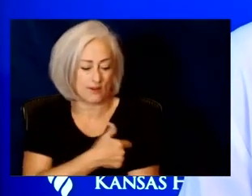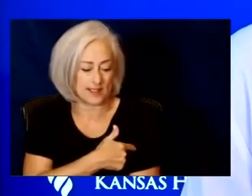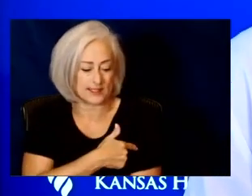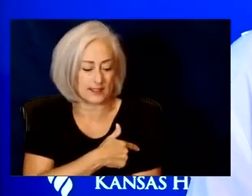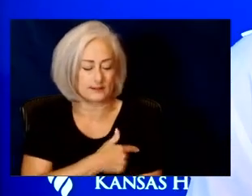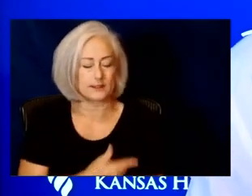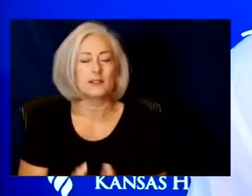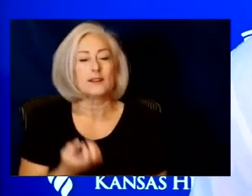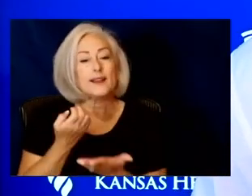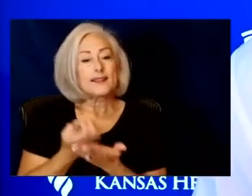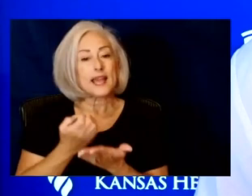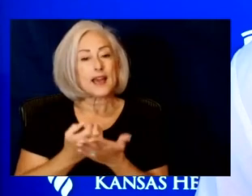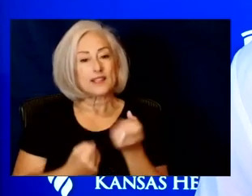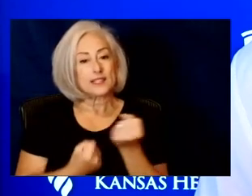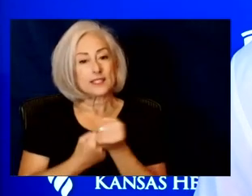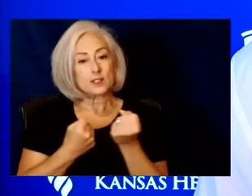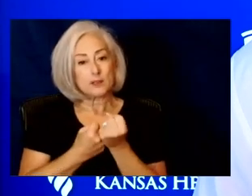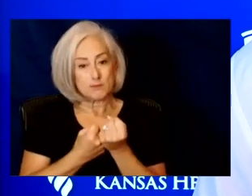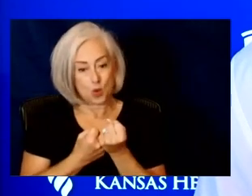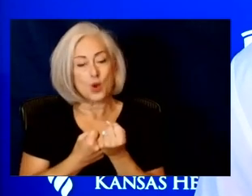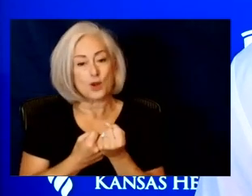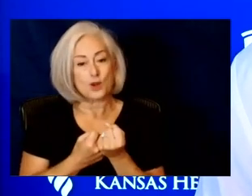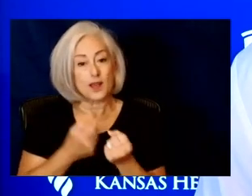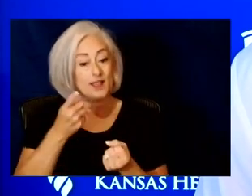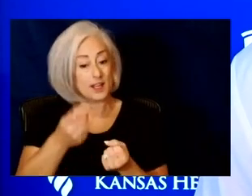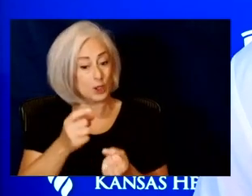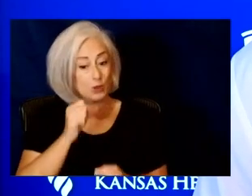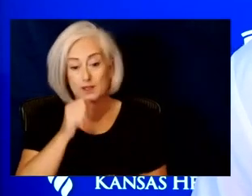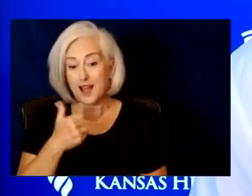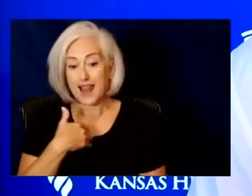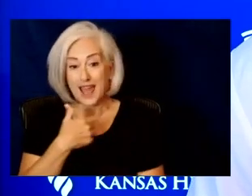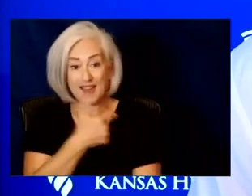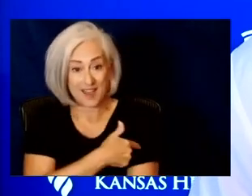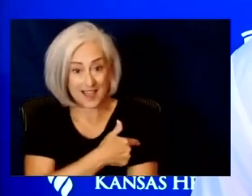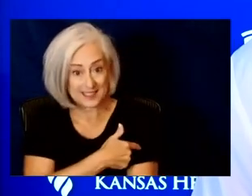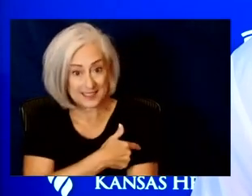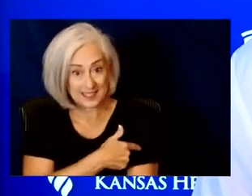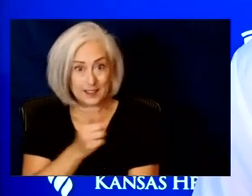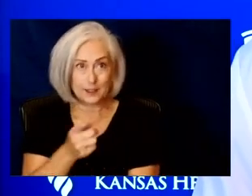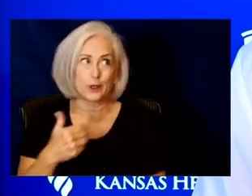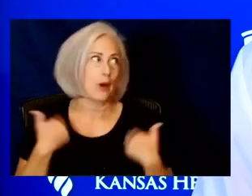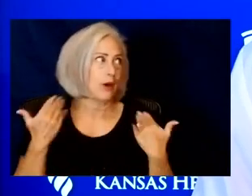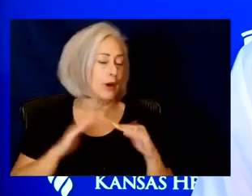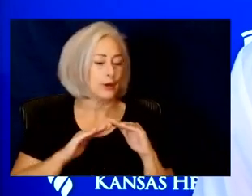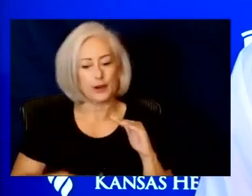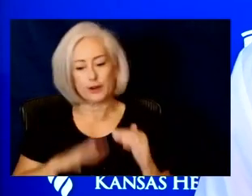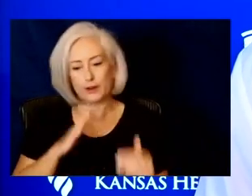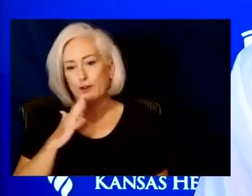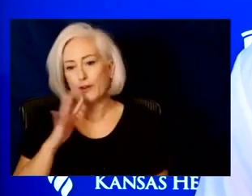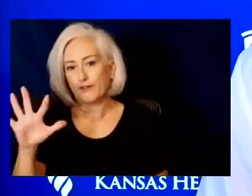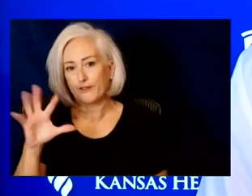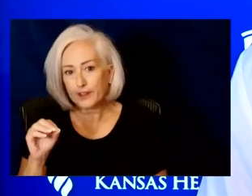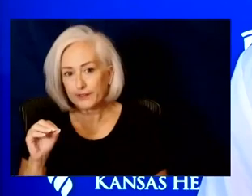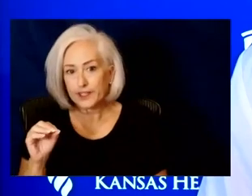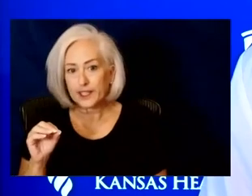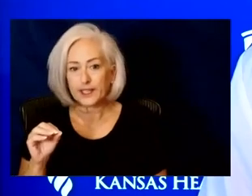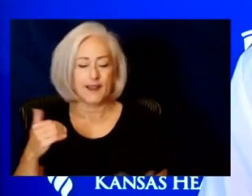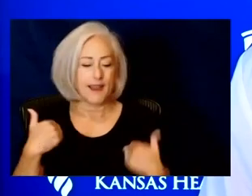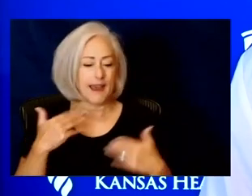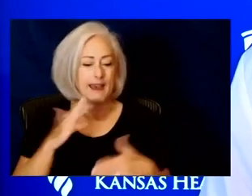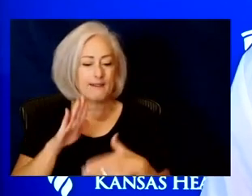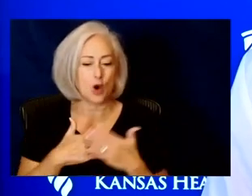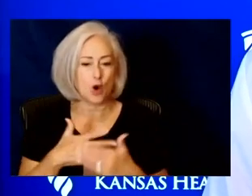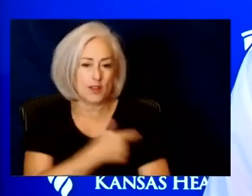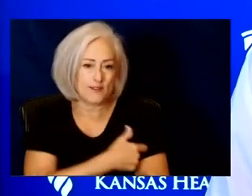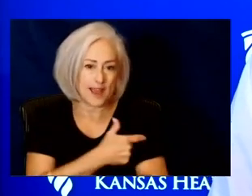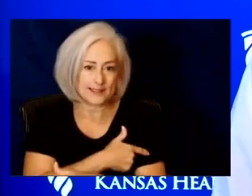to support the fact that really if you are unvaccinated, if you are otherwise young, say under 50, up to date with your booster, I don't really think